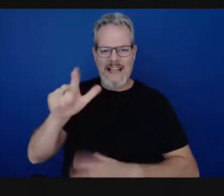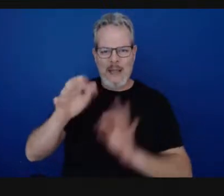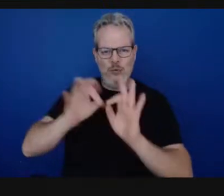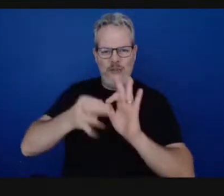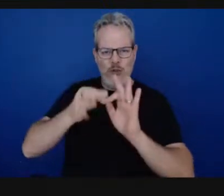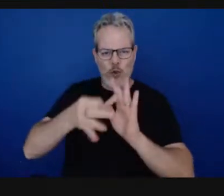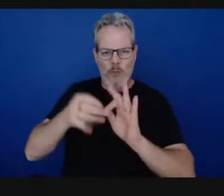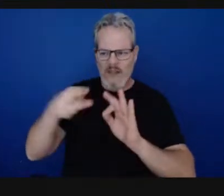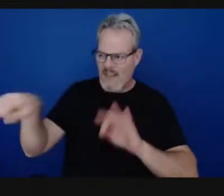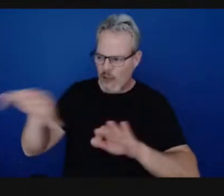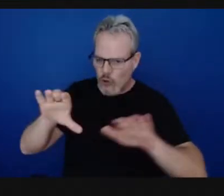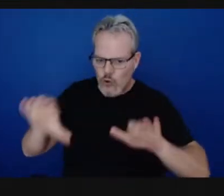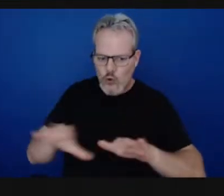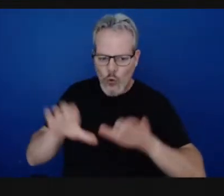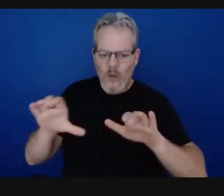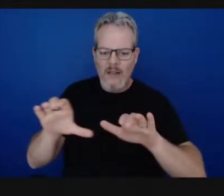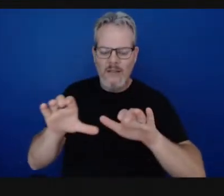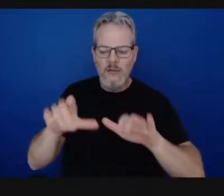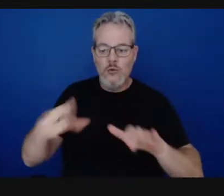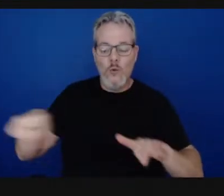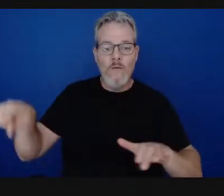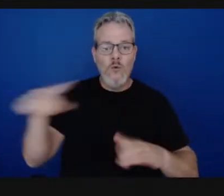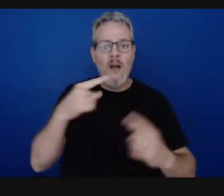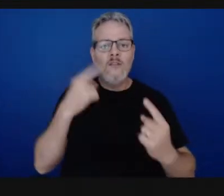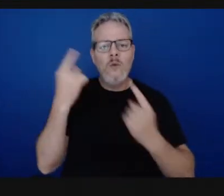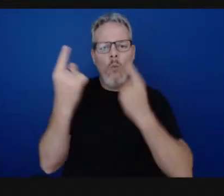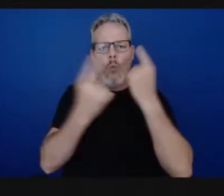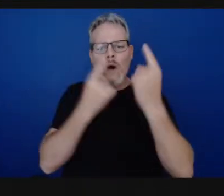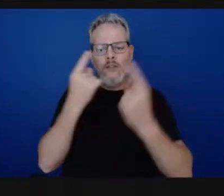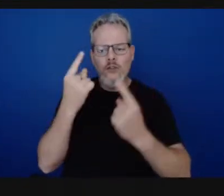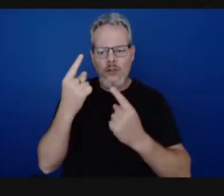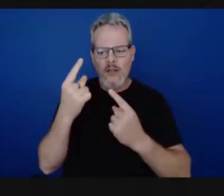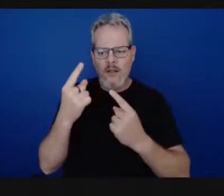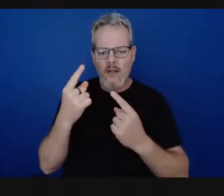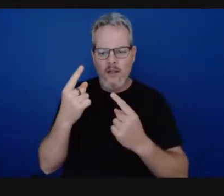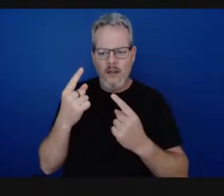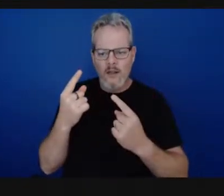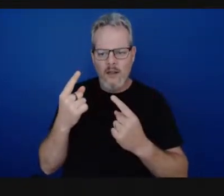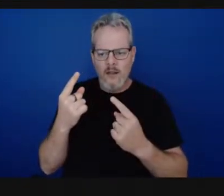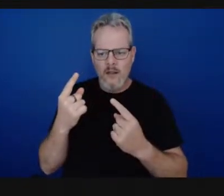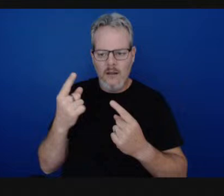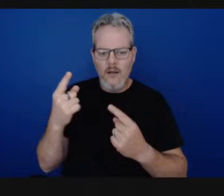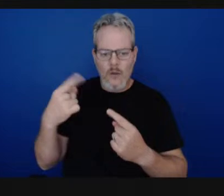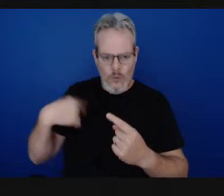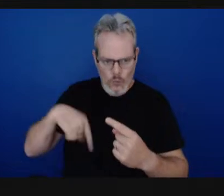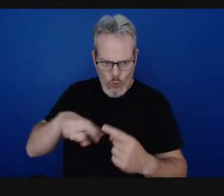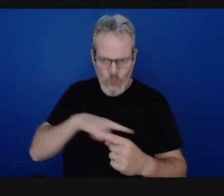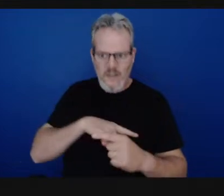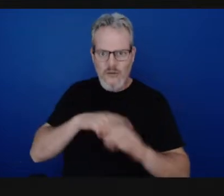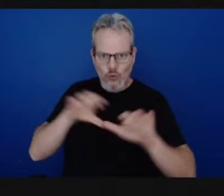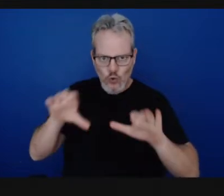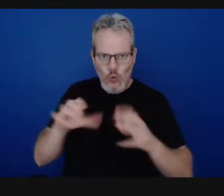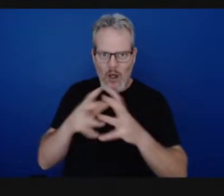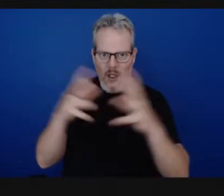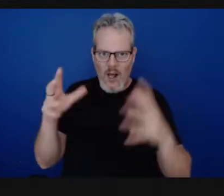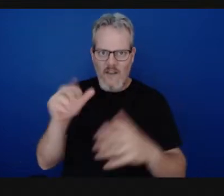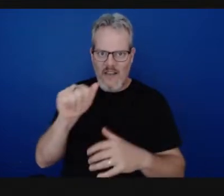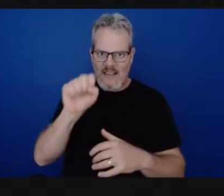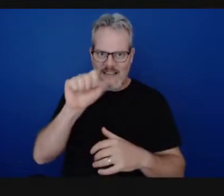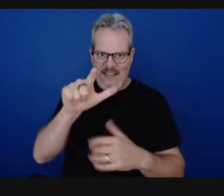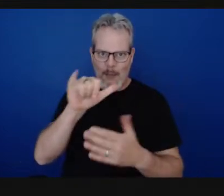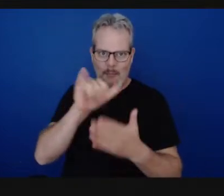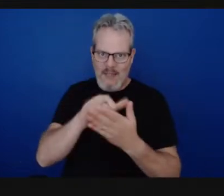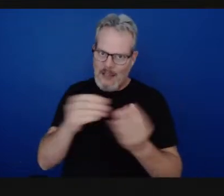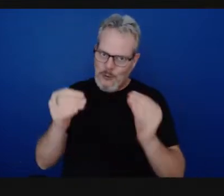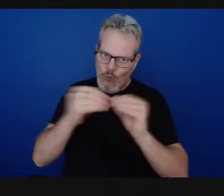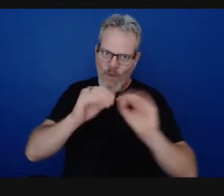He was also wondering about trying to get into ASL as well, but yeah, that's a conversation maybe we can follow